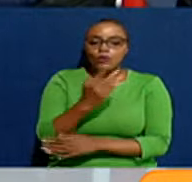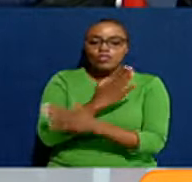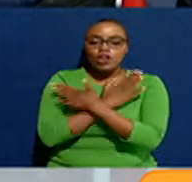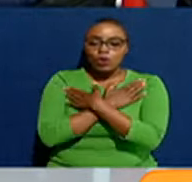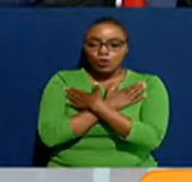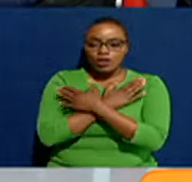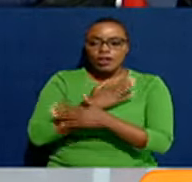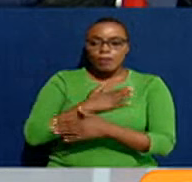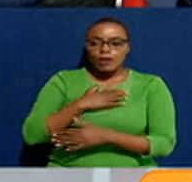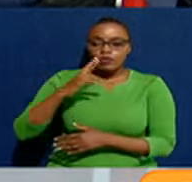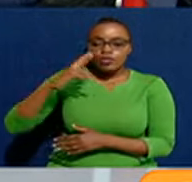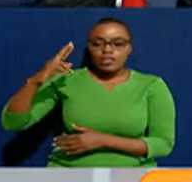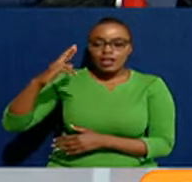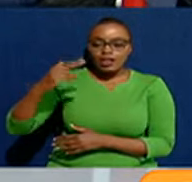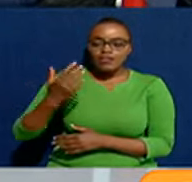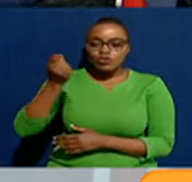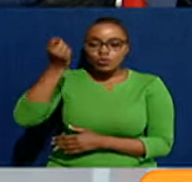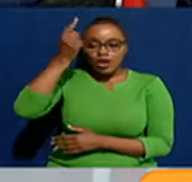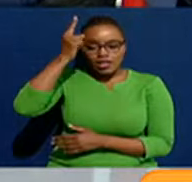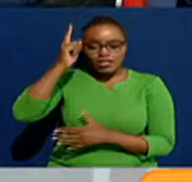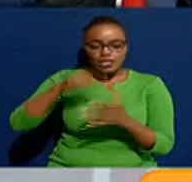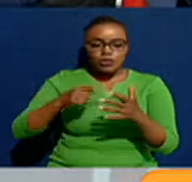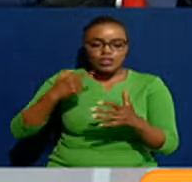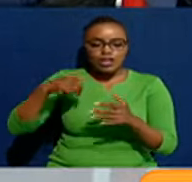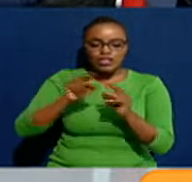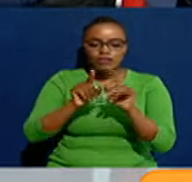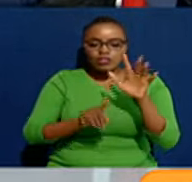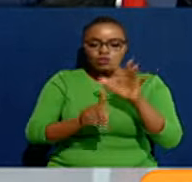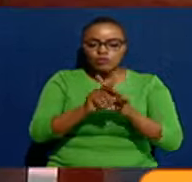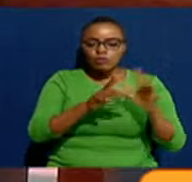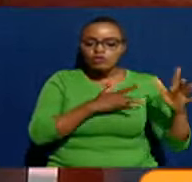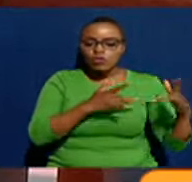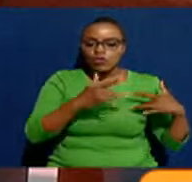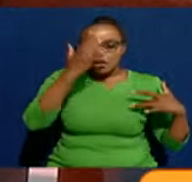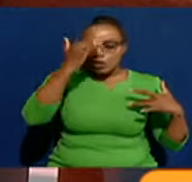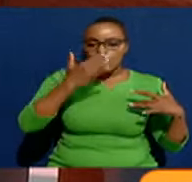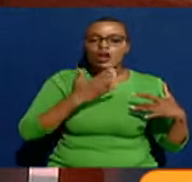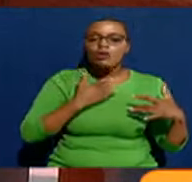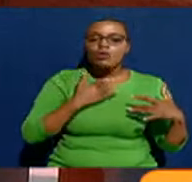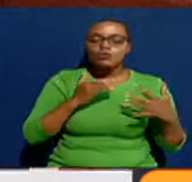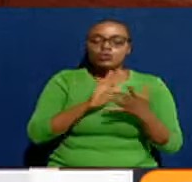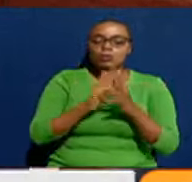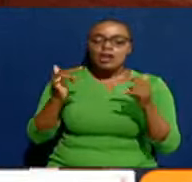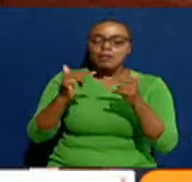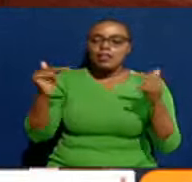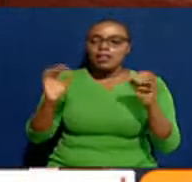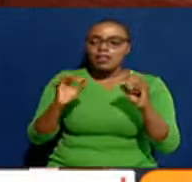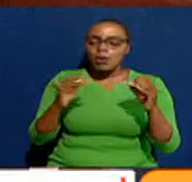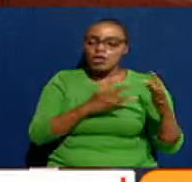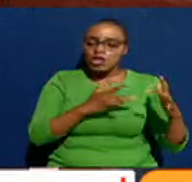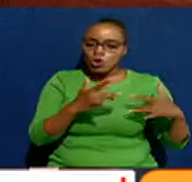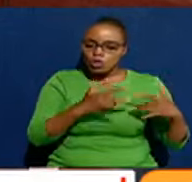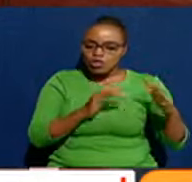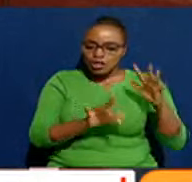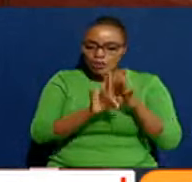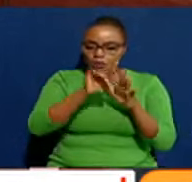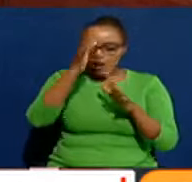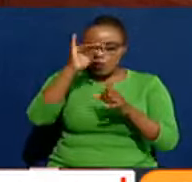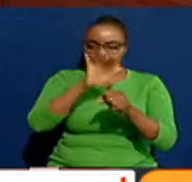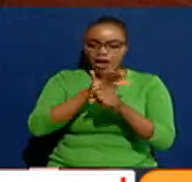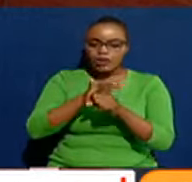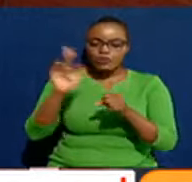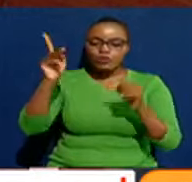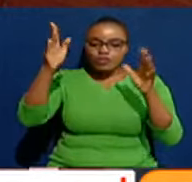right to understand that we are not raising these concerns because we want to be alarmist. We are raising concerns because many